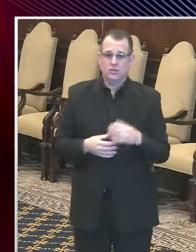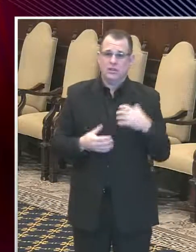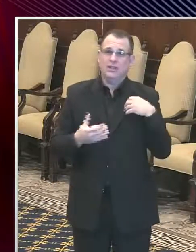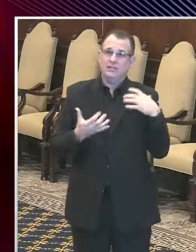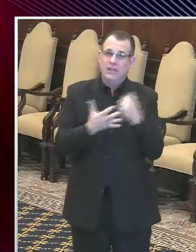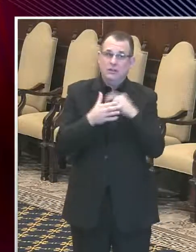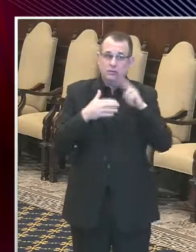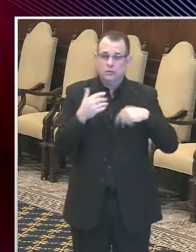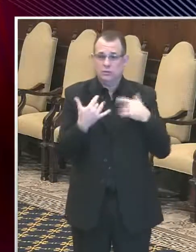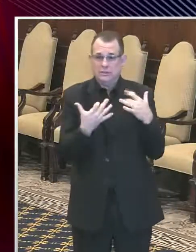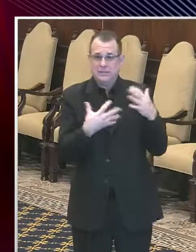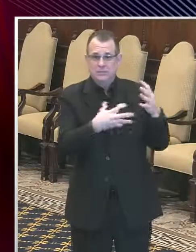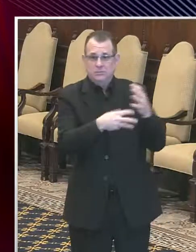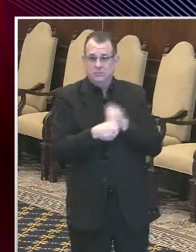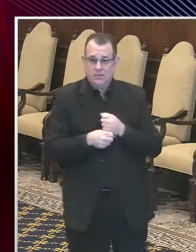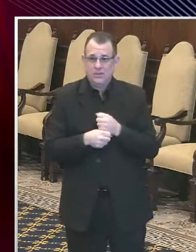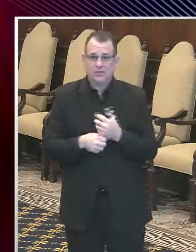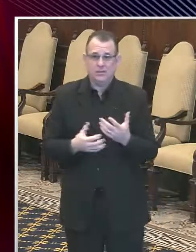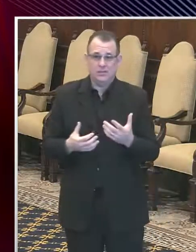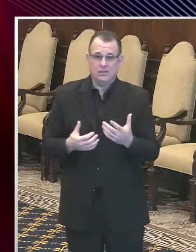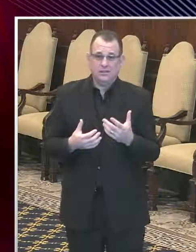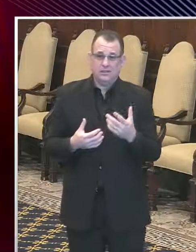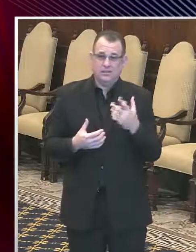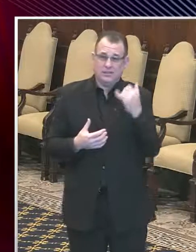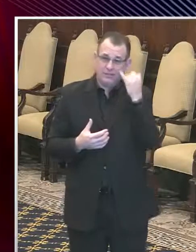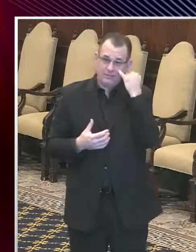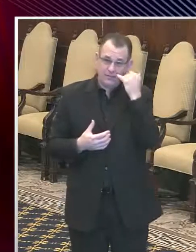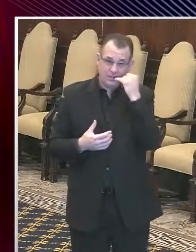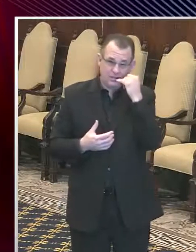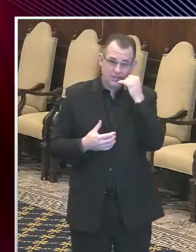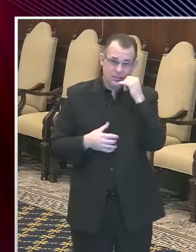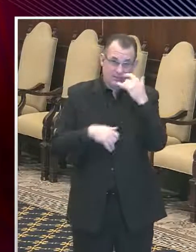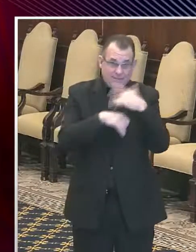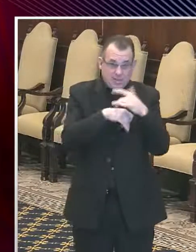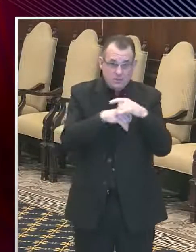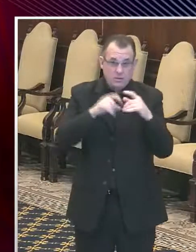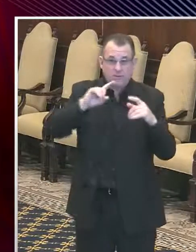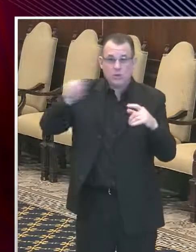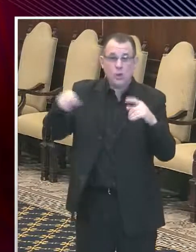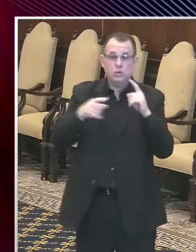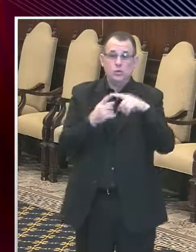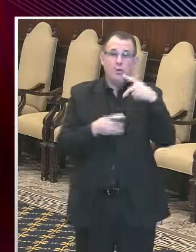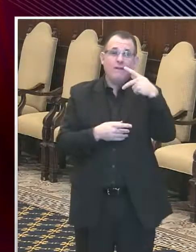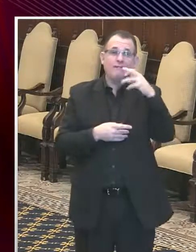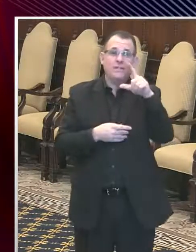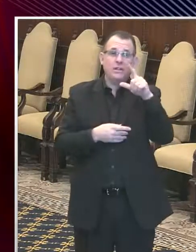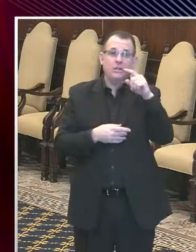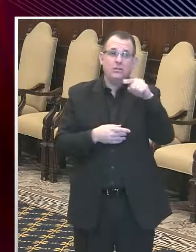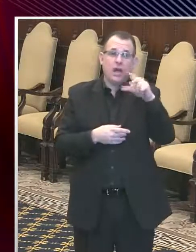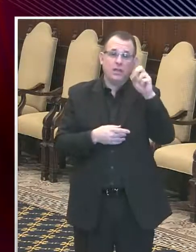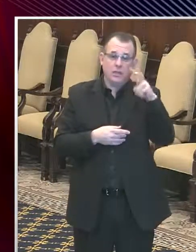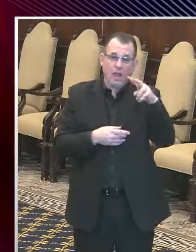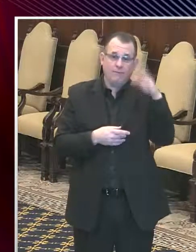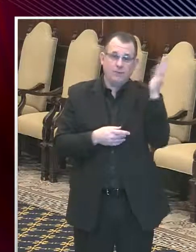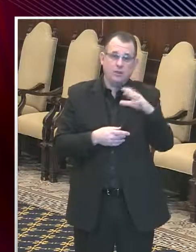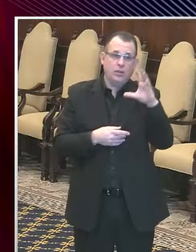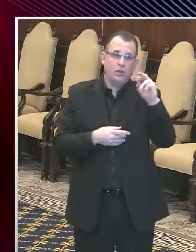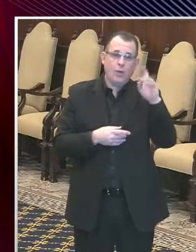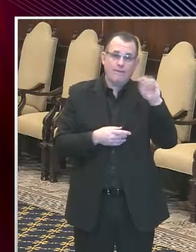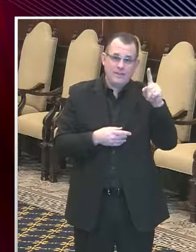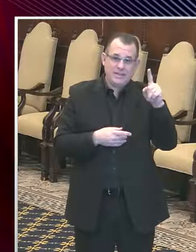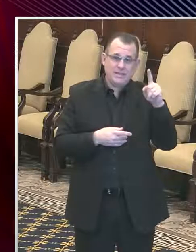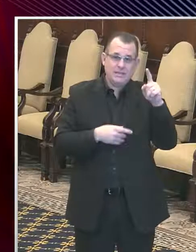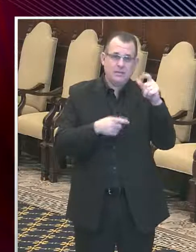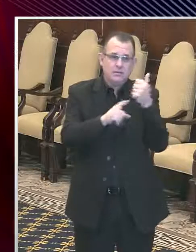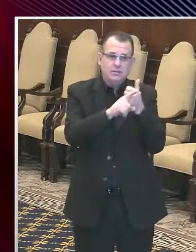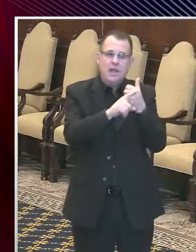is still available. If you go to our website, phila.gov/COVID, you'll see links and phone numbers to the sites where tests are available. I thought I would just